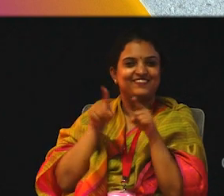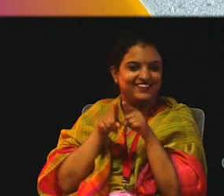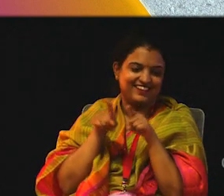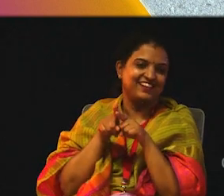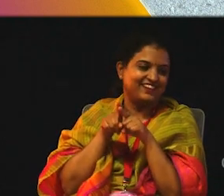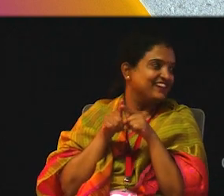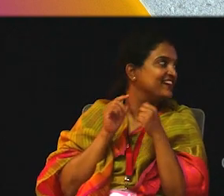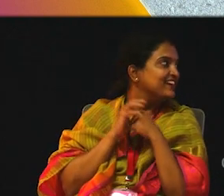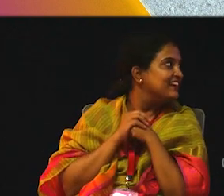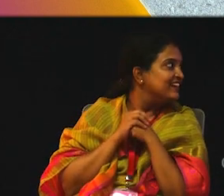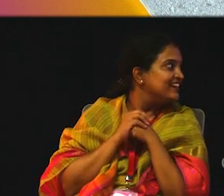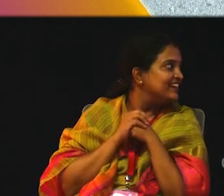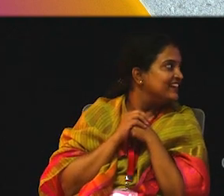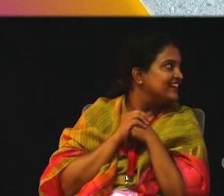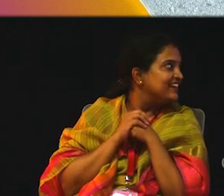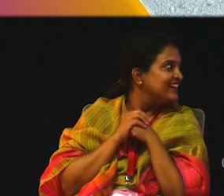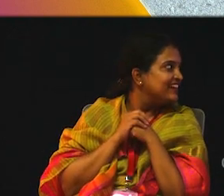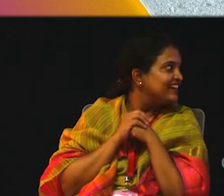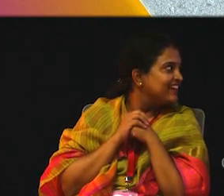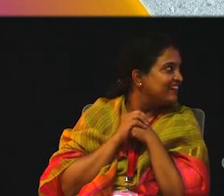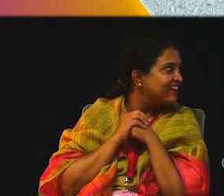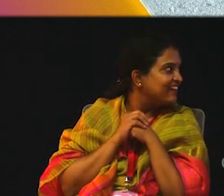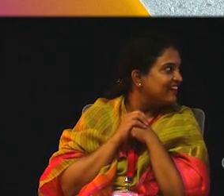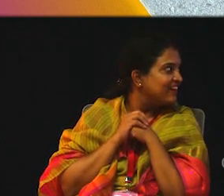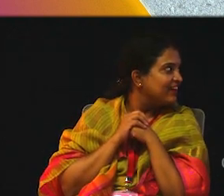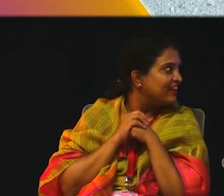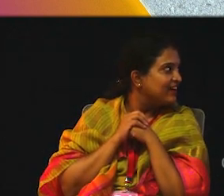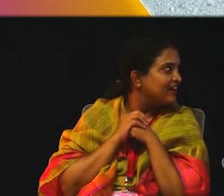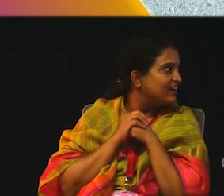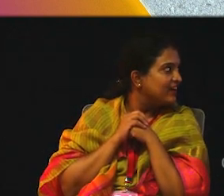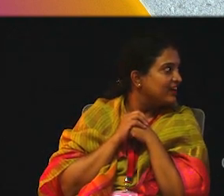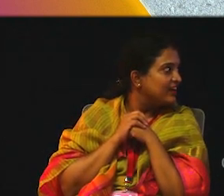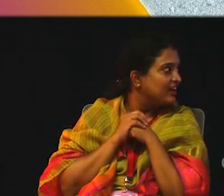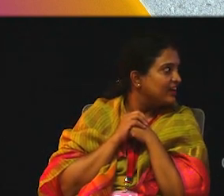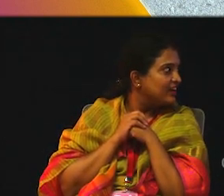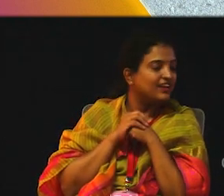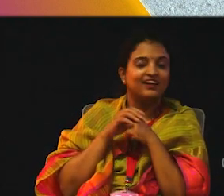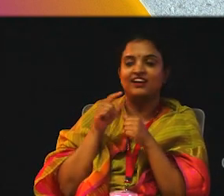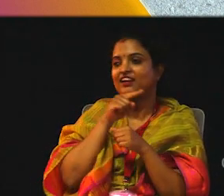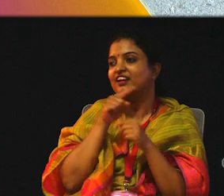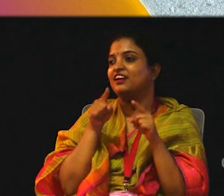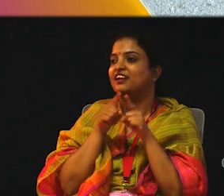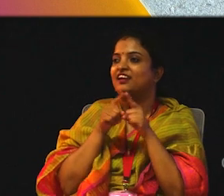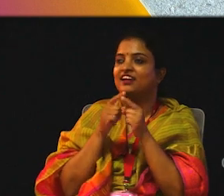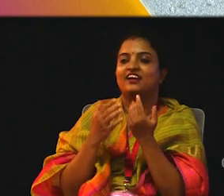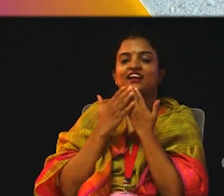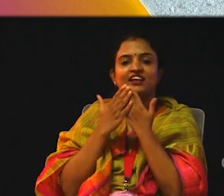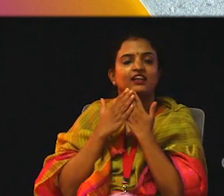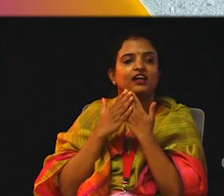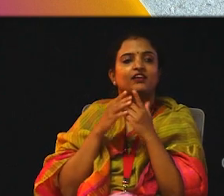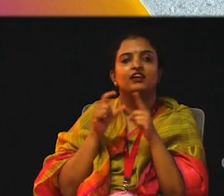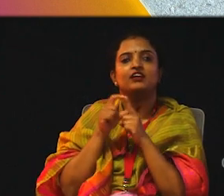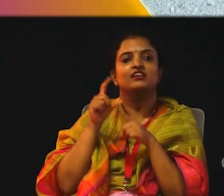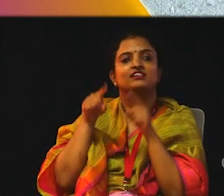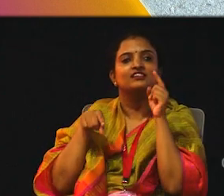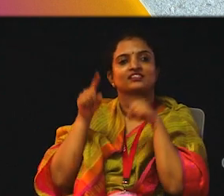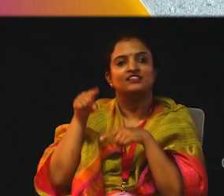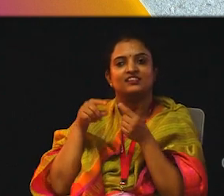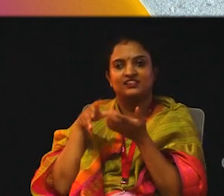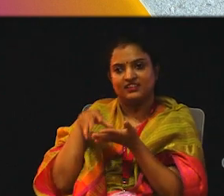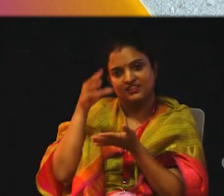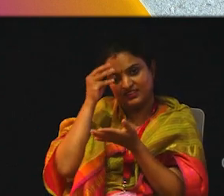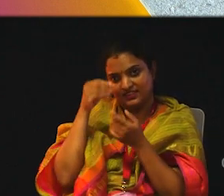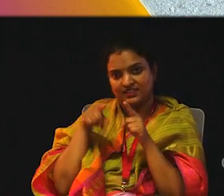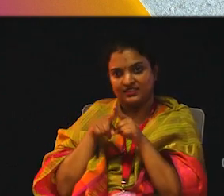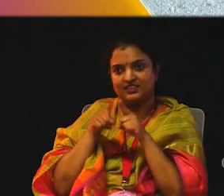our next conference is called Cognitive Education for Diverse Learners, the